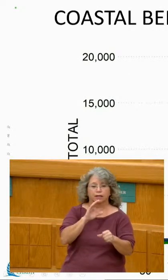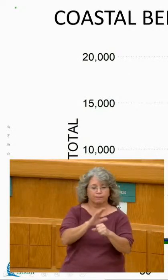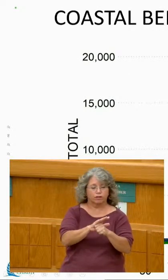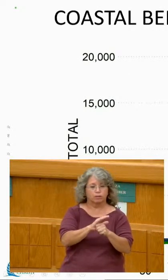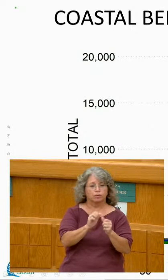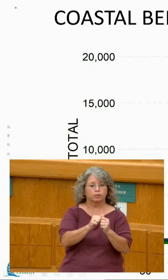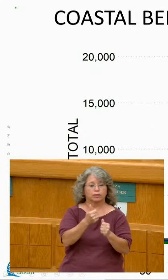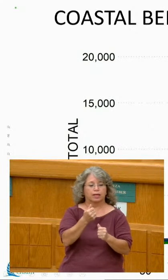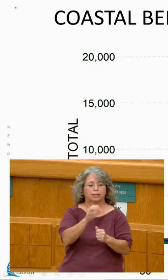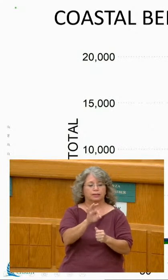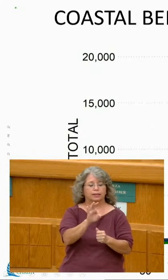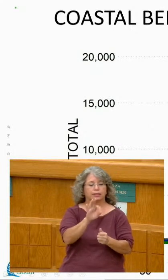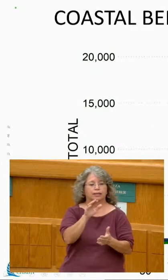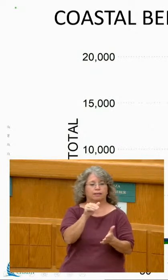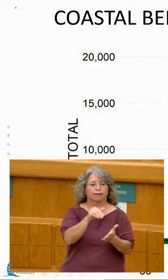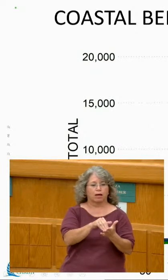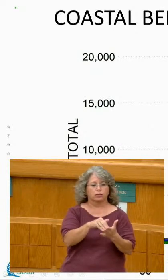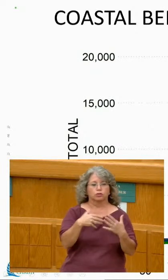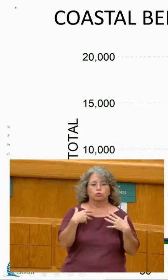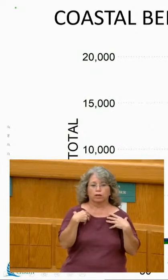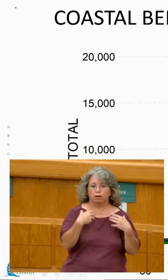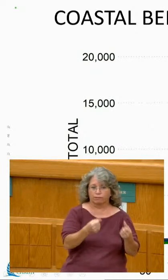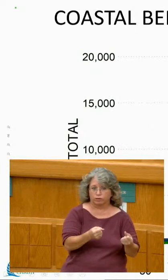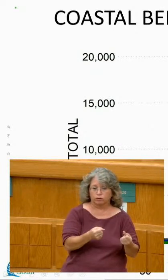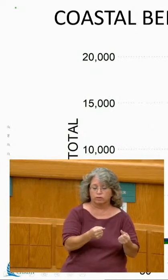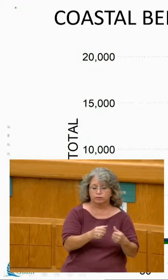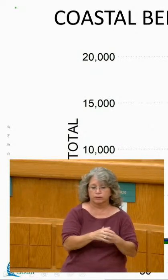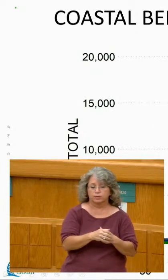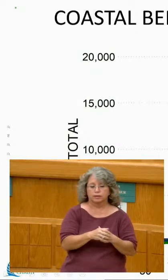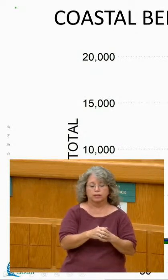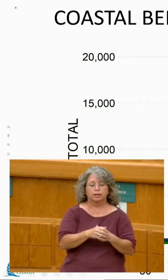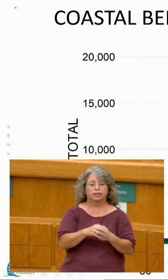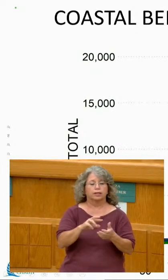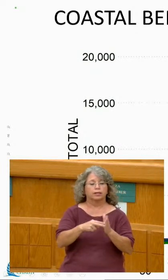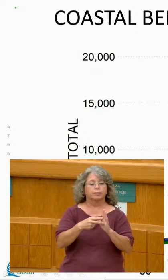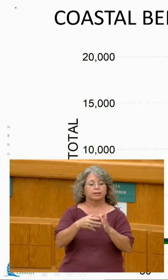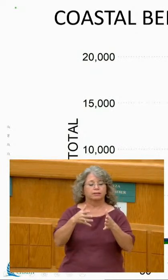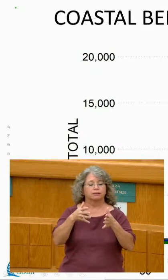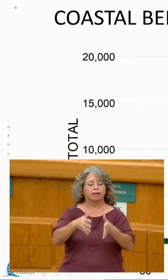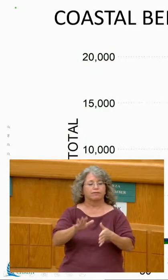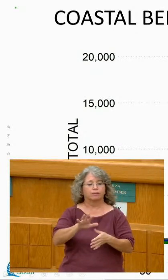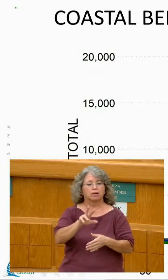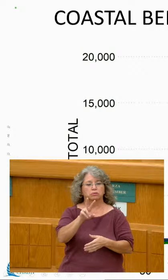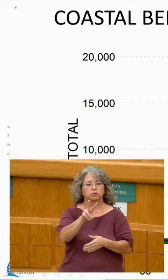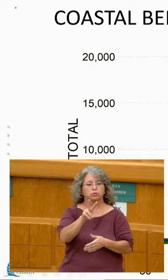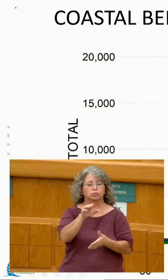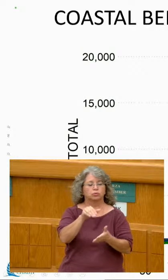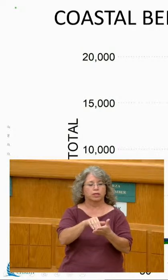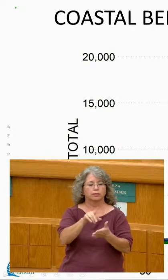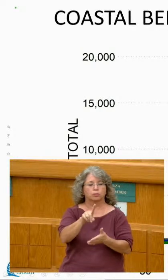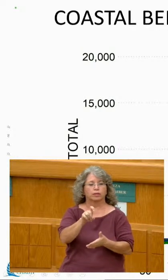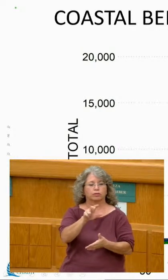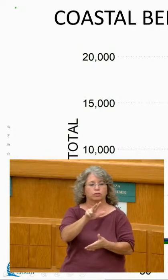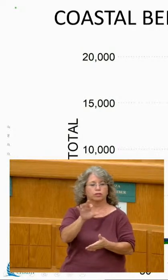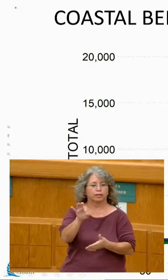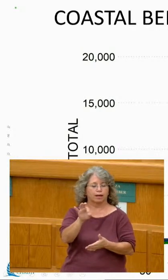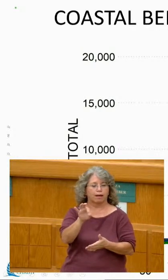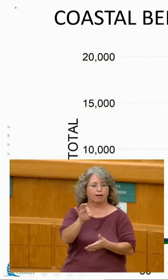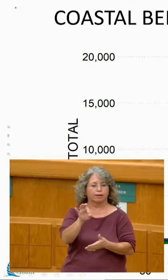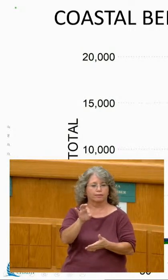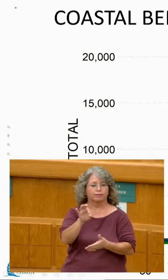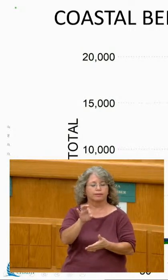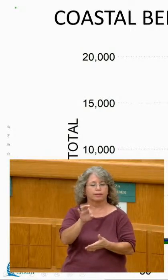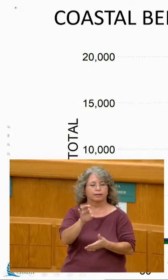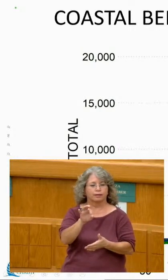19,590 recoveries. And there's presently about 2,139 active confirmed cases,